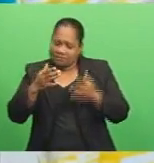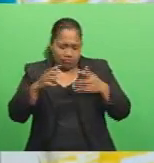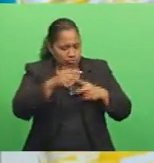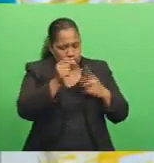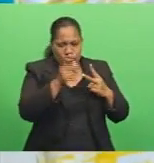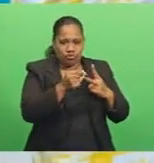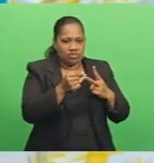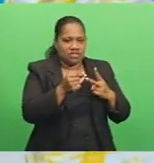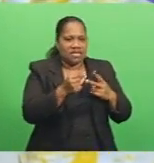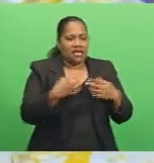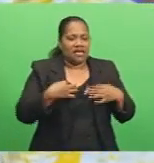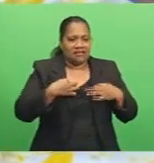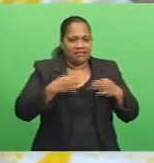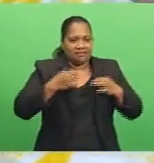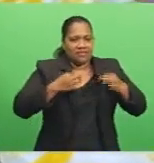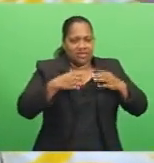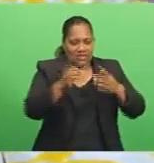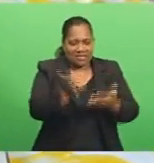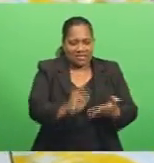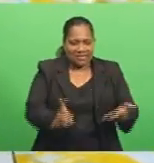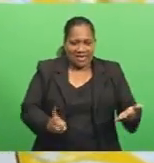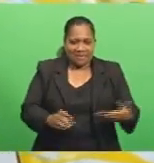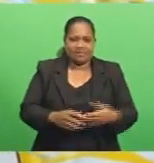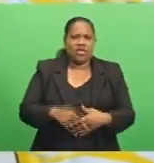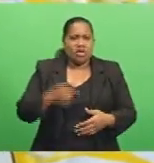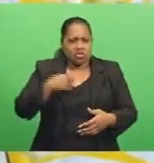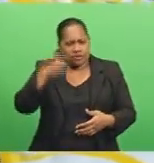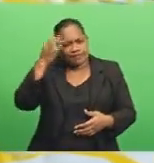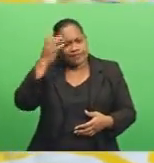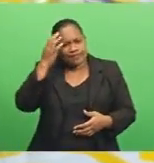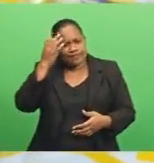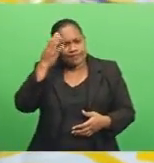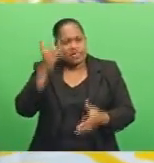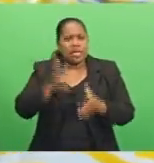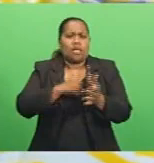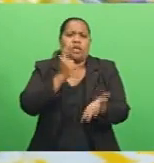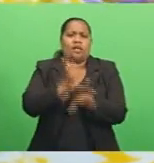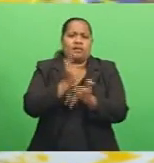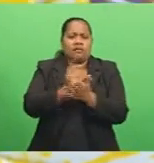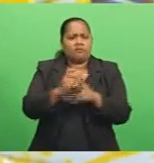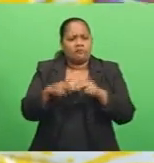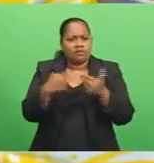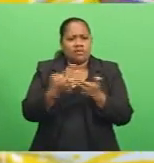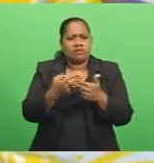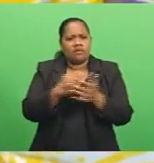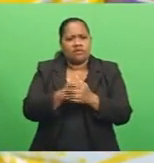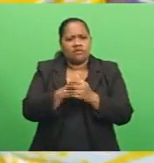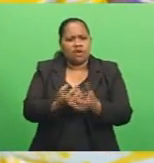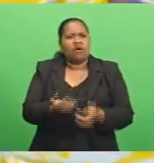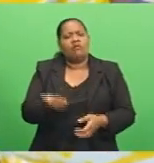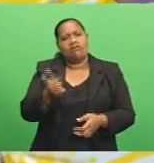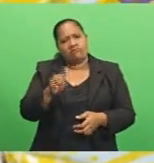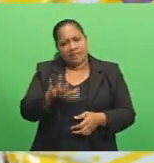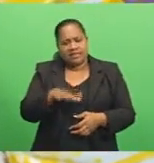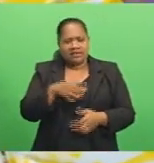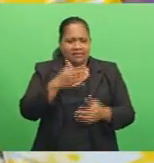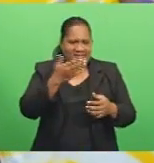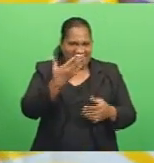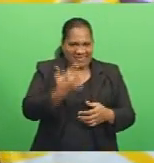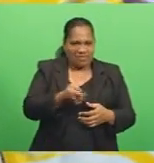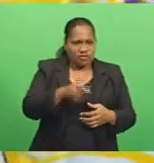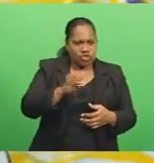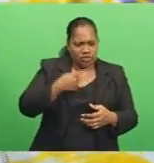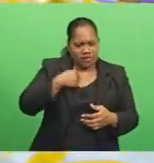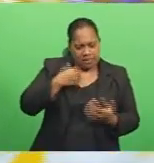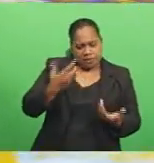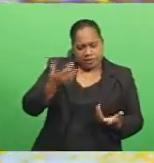family. I was thinking that plenty of families and friends are already taking part in this industry. So I was thinking, well, why don't I